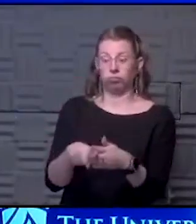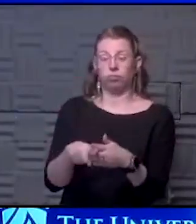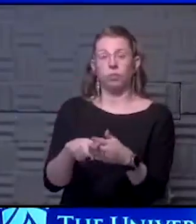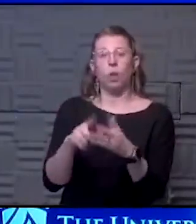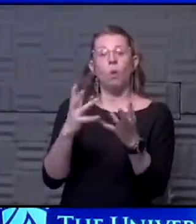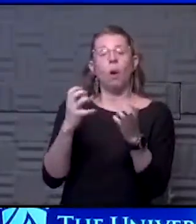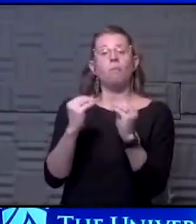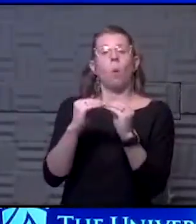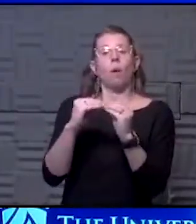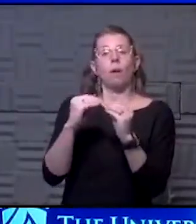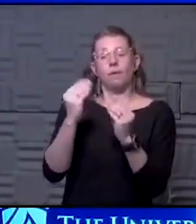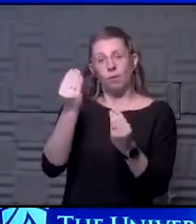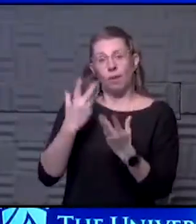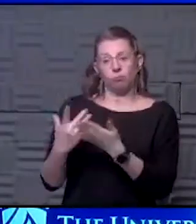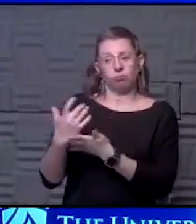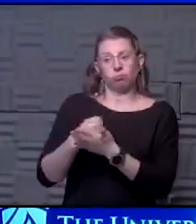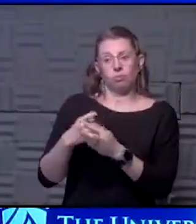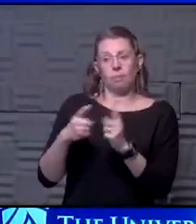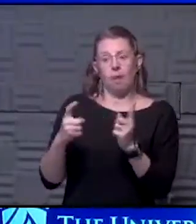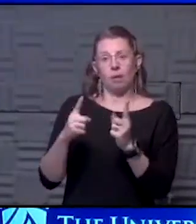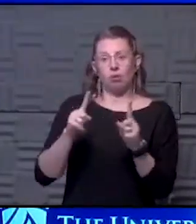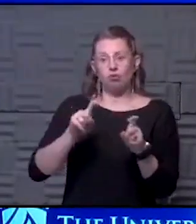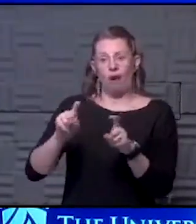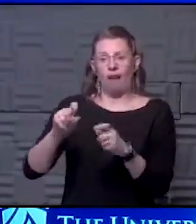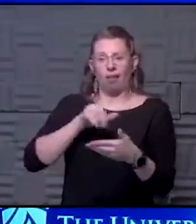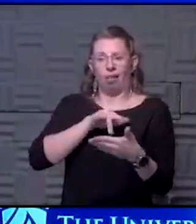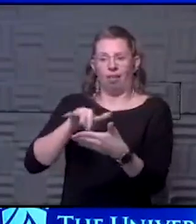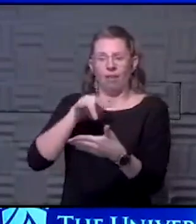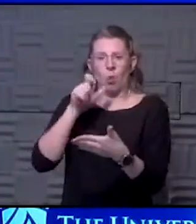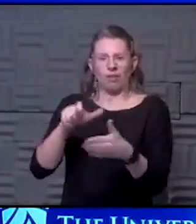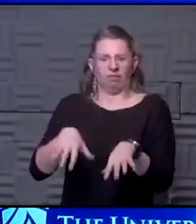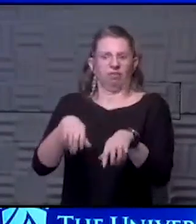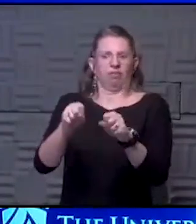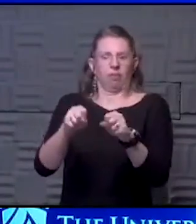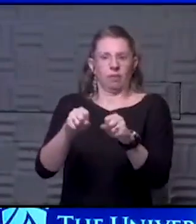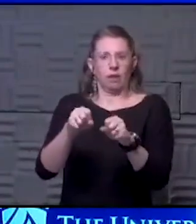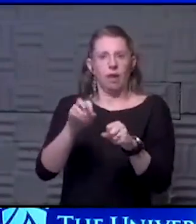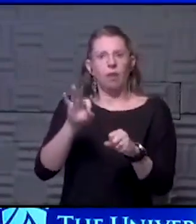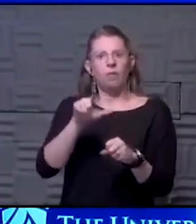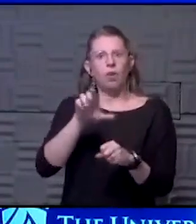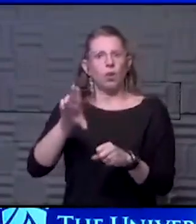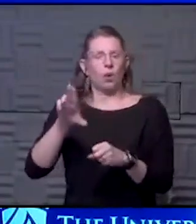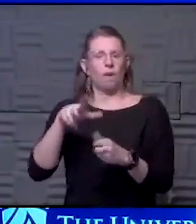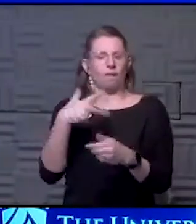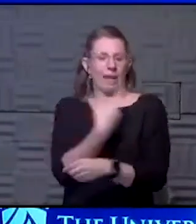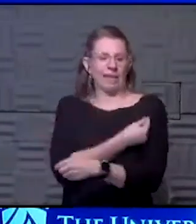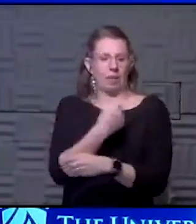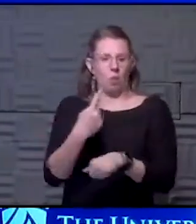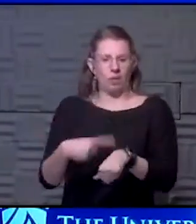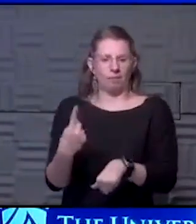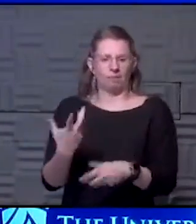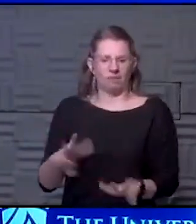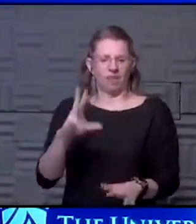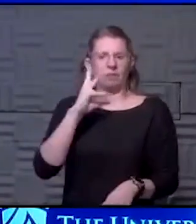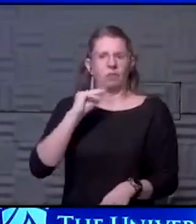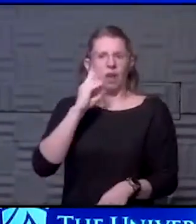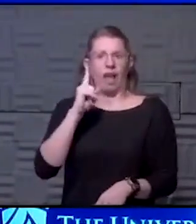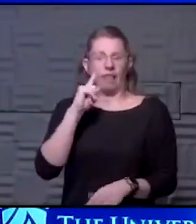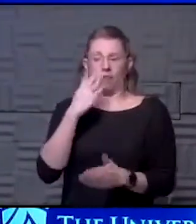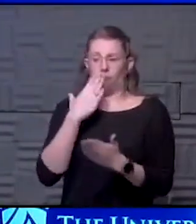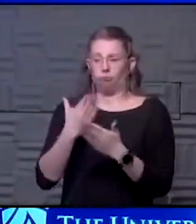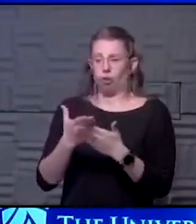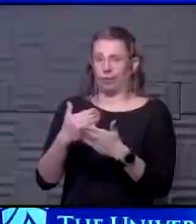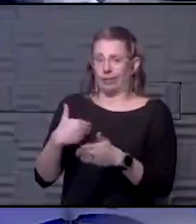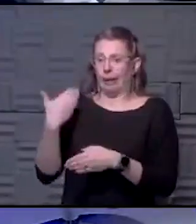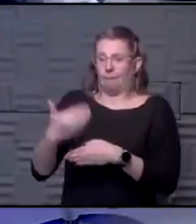more information, but maybe not have to conduct the trials, which is essentially how we do the flu vaccine all the Yeah. time. So I think that's a good step That's a for us. great